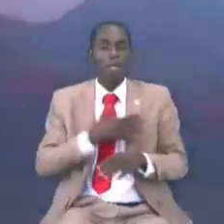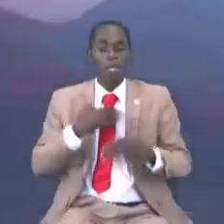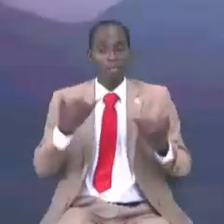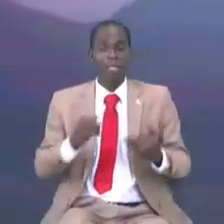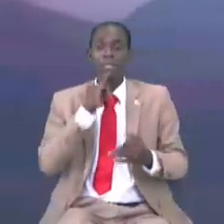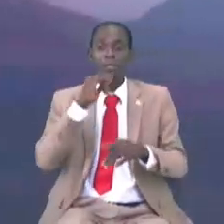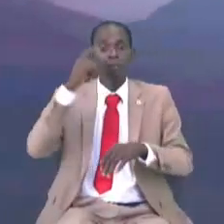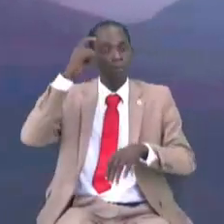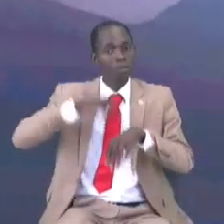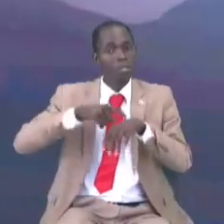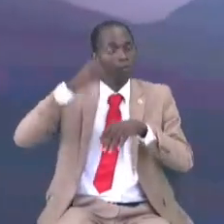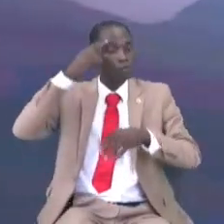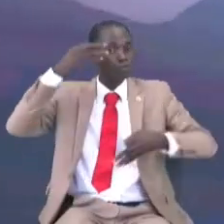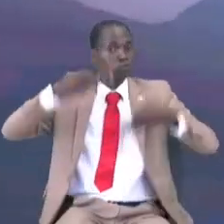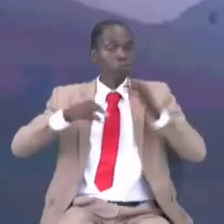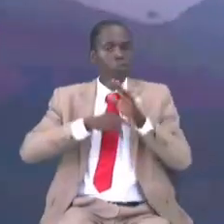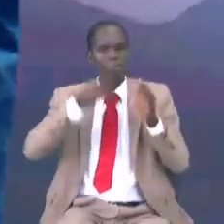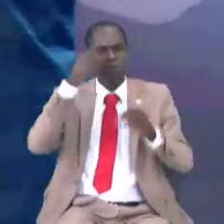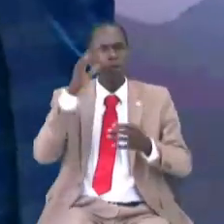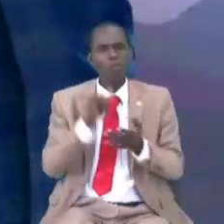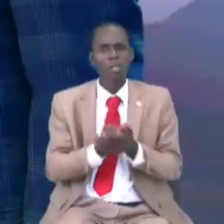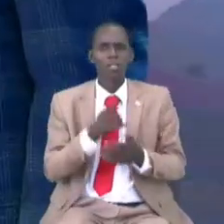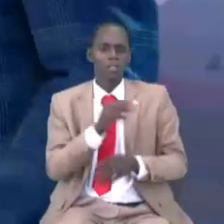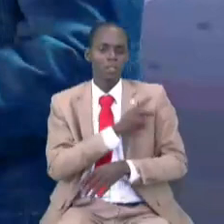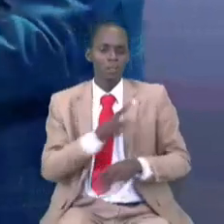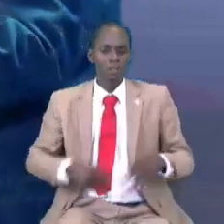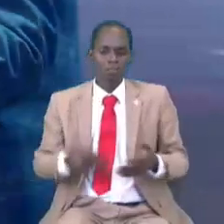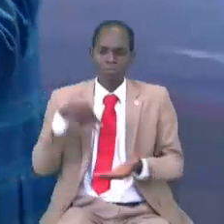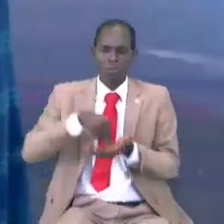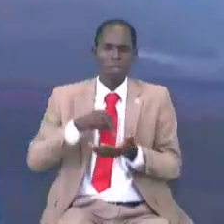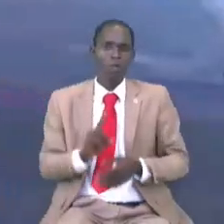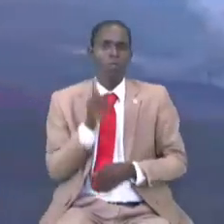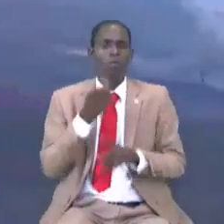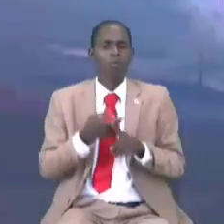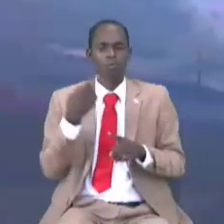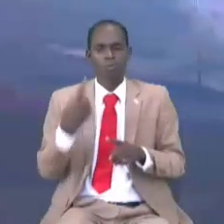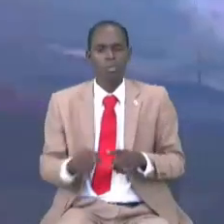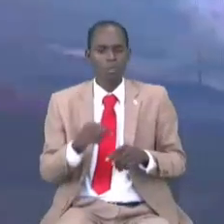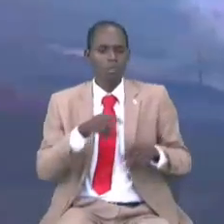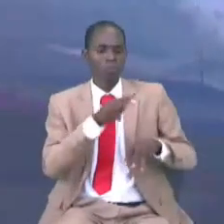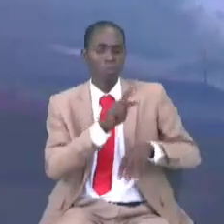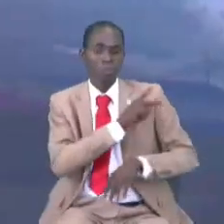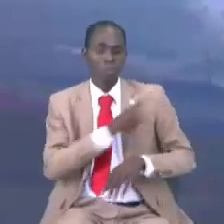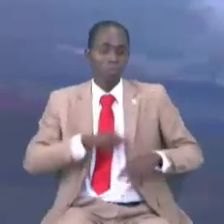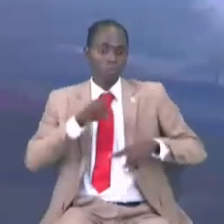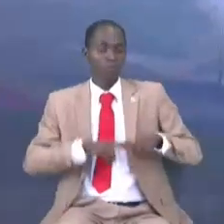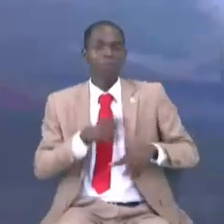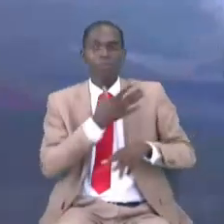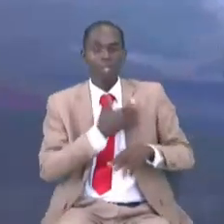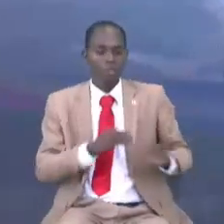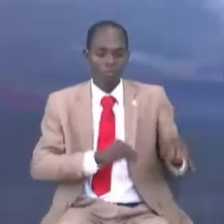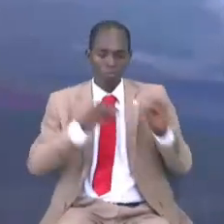He laid aside his robe from him, and he covered him a king. He covered him.